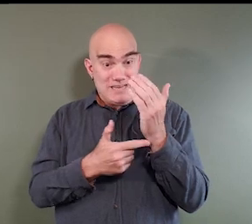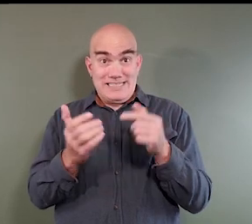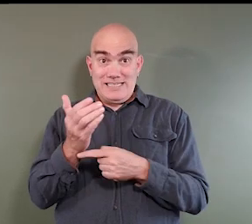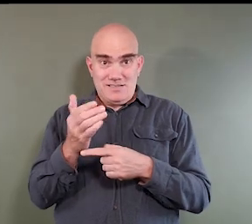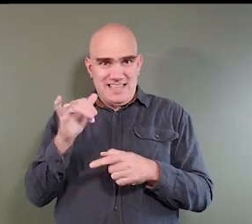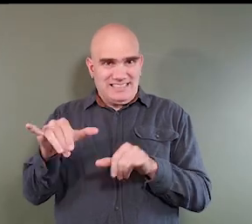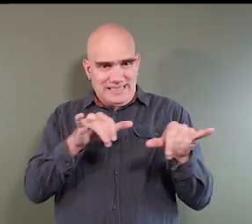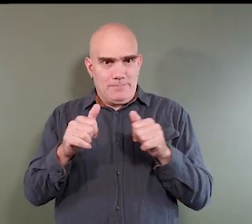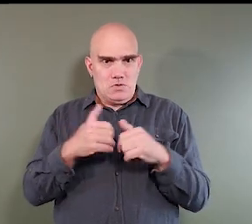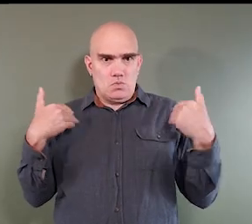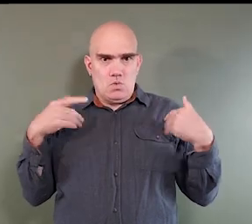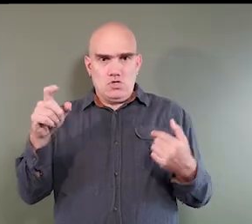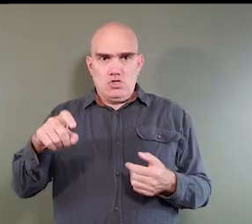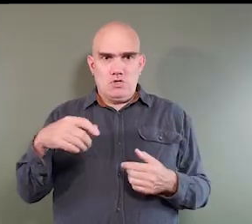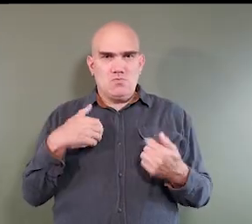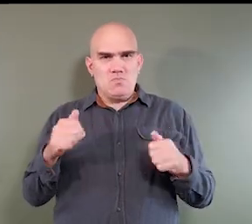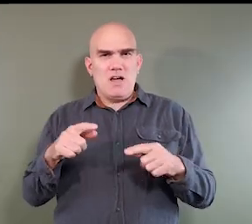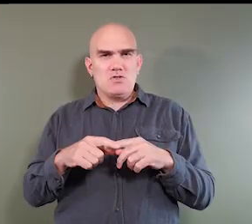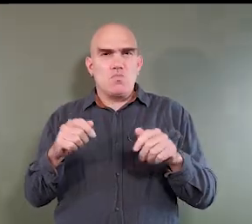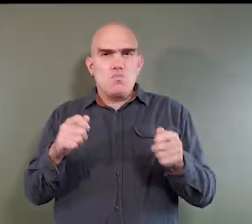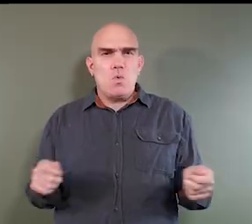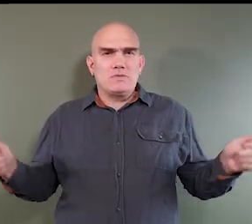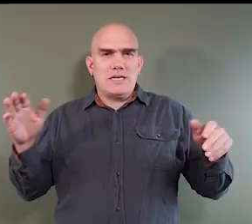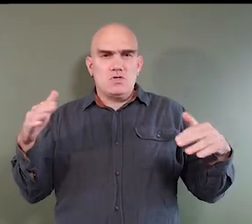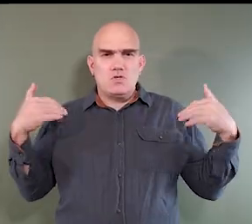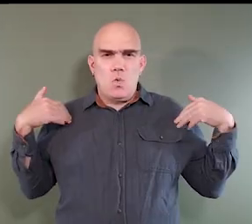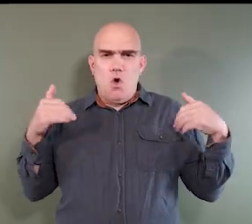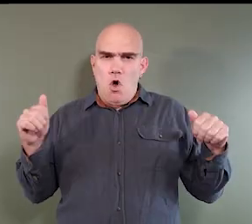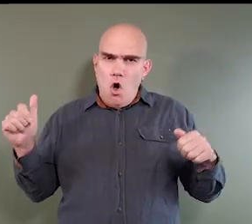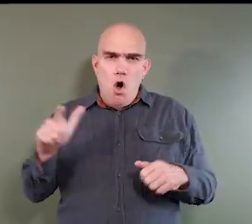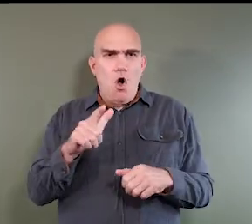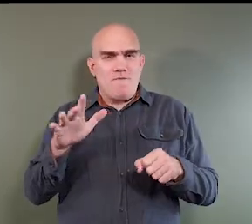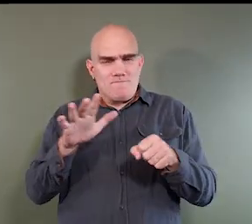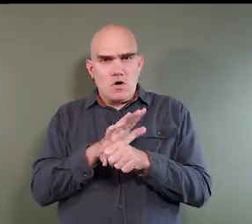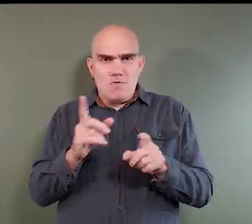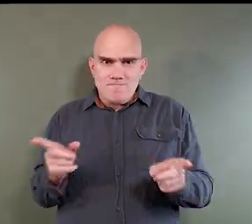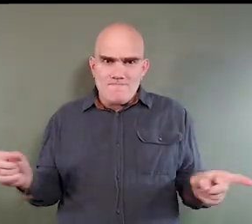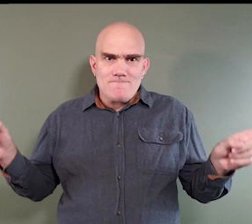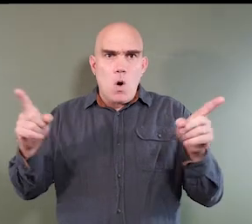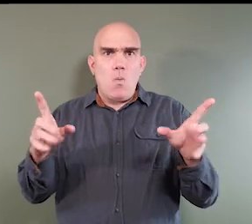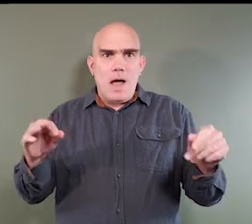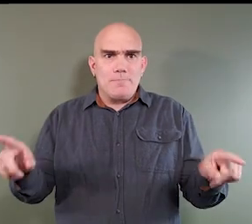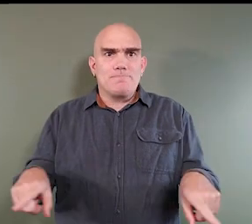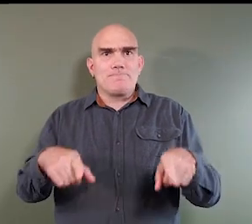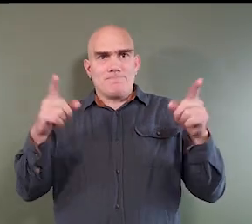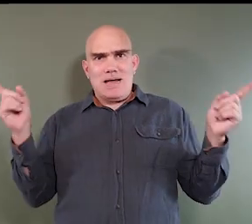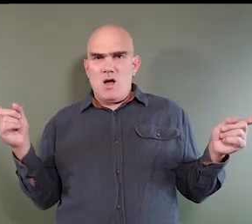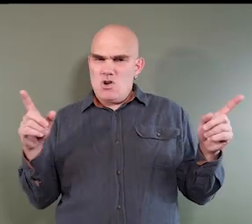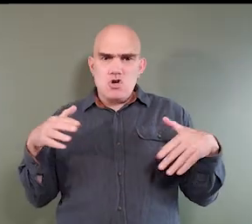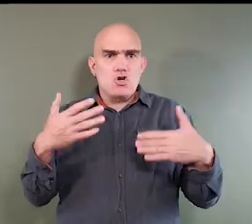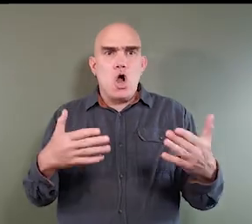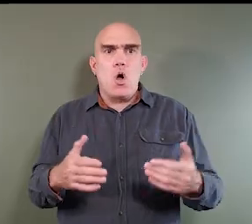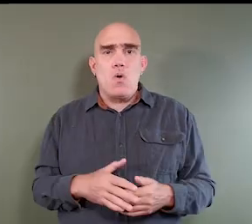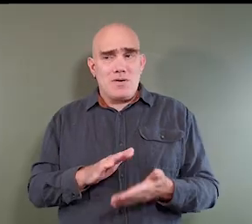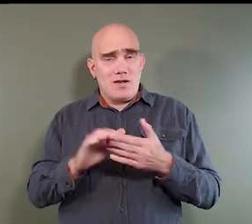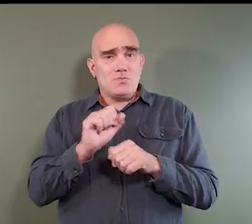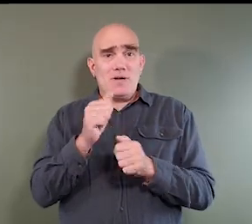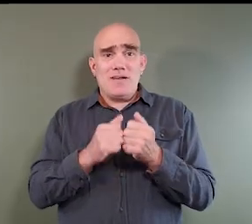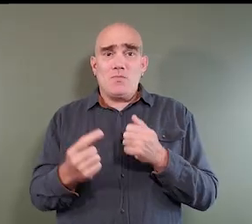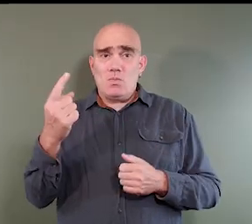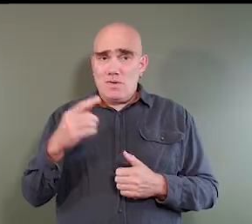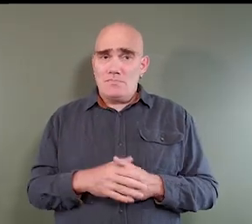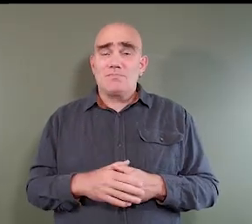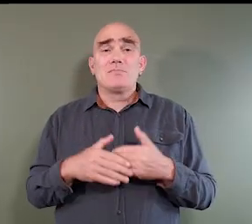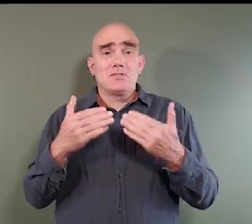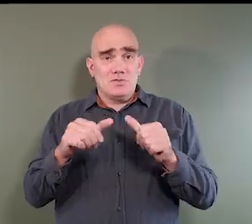shoulders. We're trying to rotate these shoulders all the way forward and backwards as we go. Nice work, everyone.